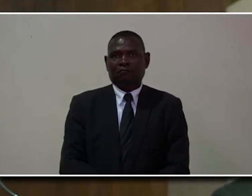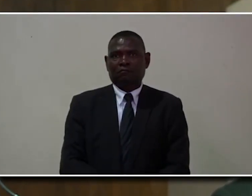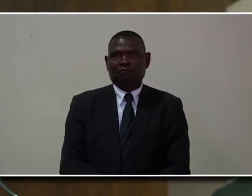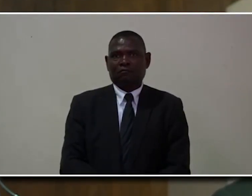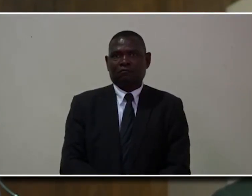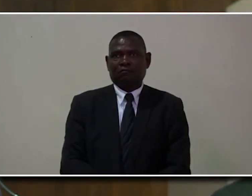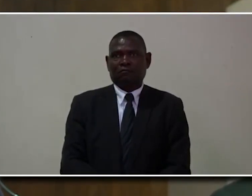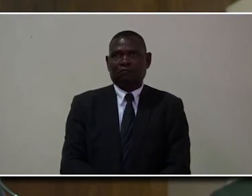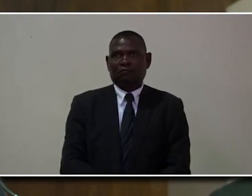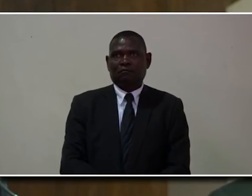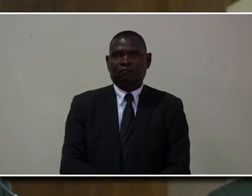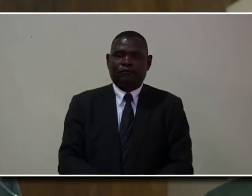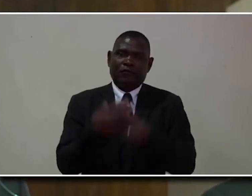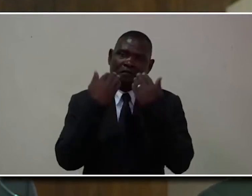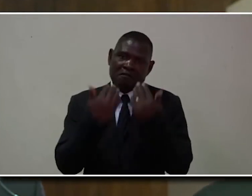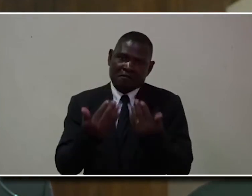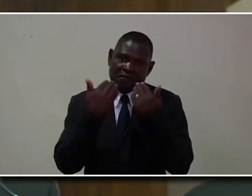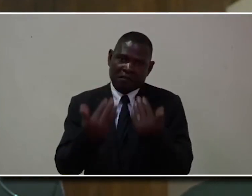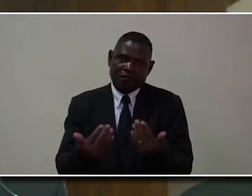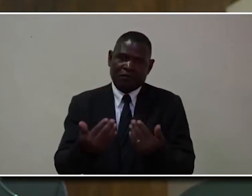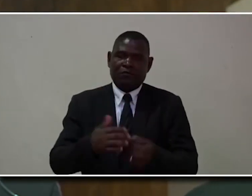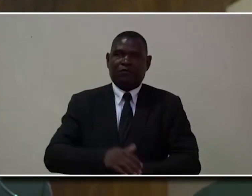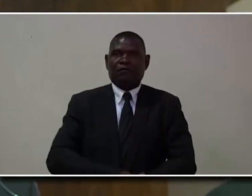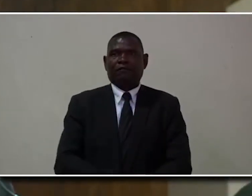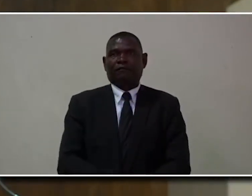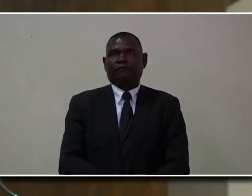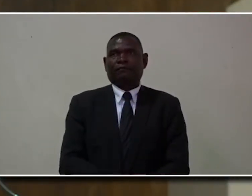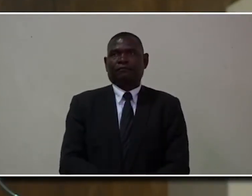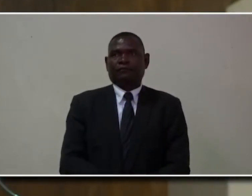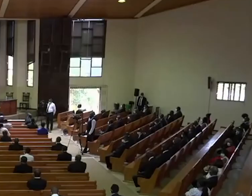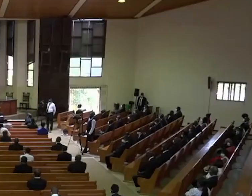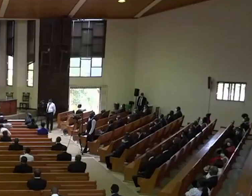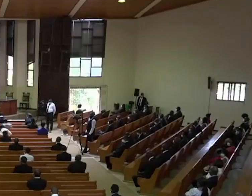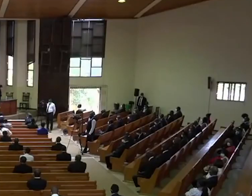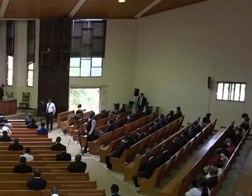chigawo cha 4. Thank you. Zikomo.